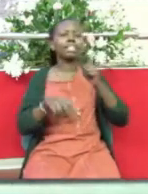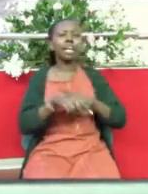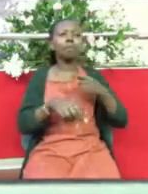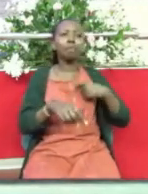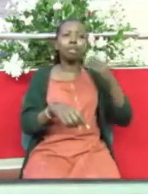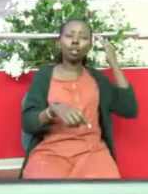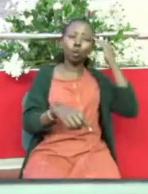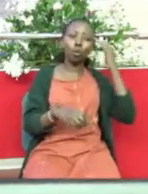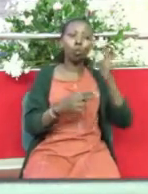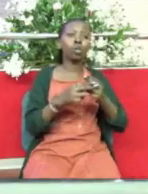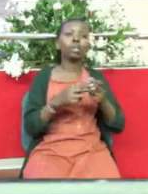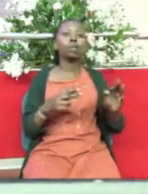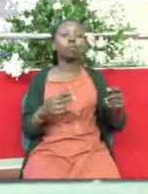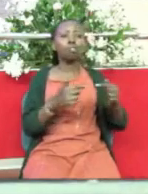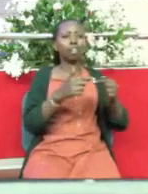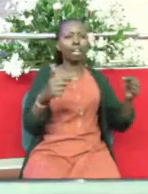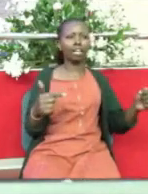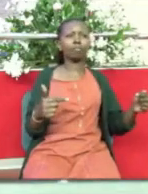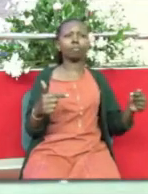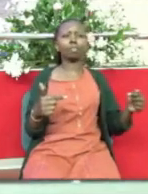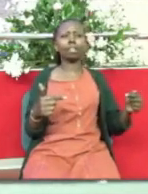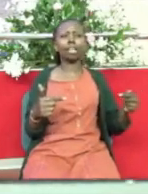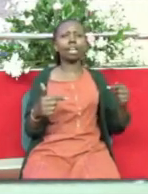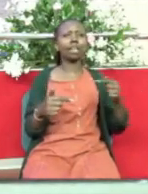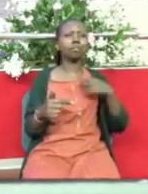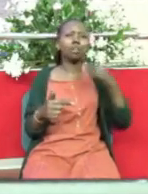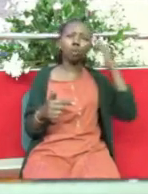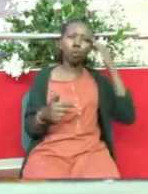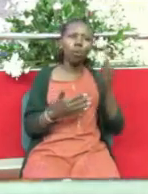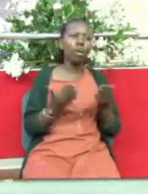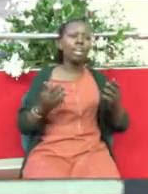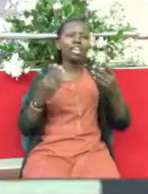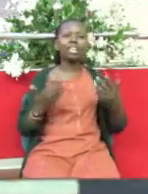name, and I know that whatever has a name has an ear,